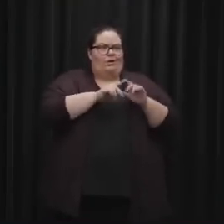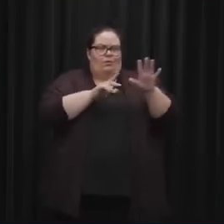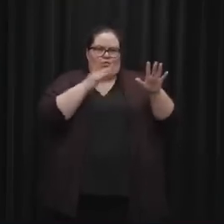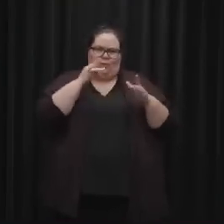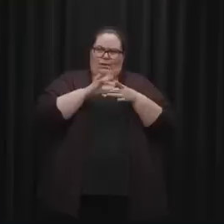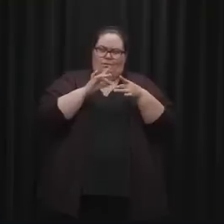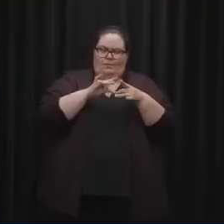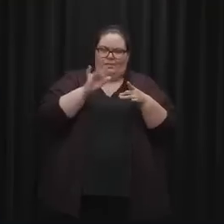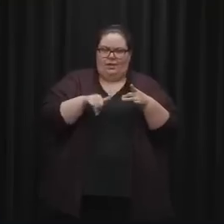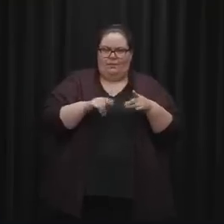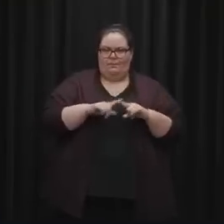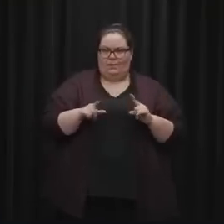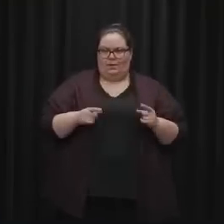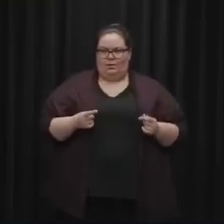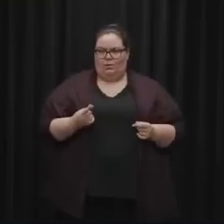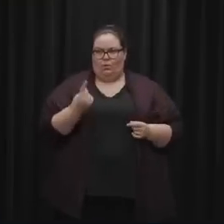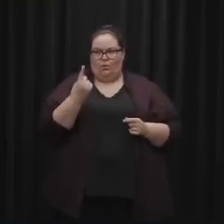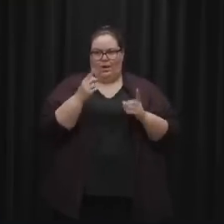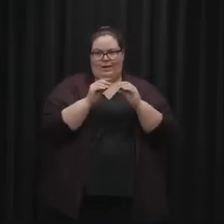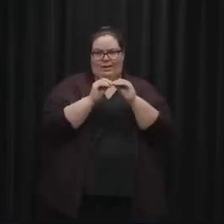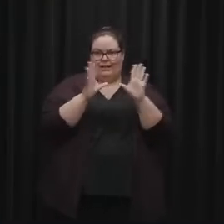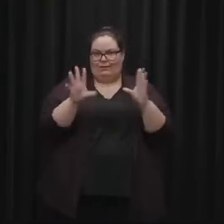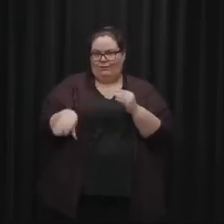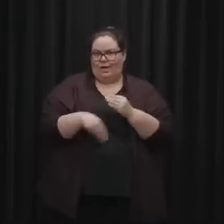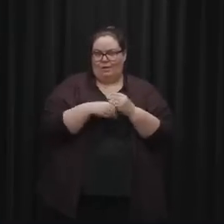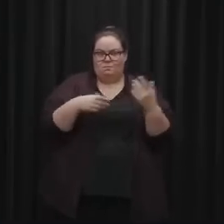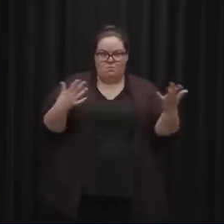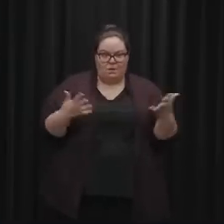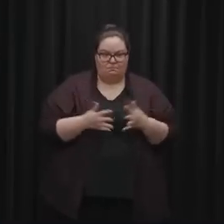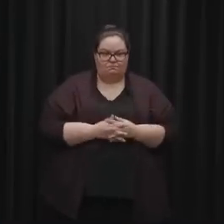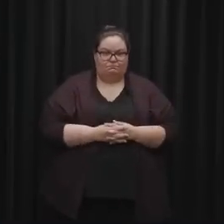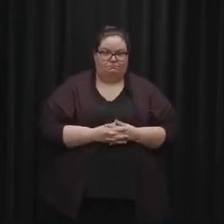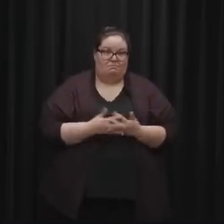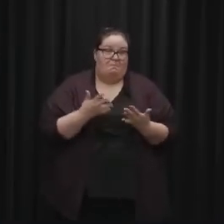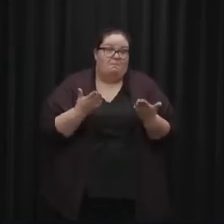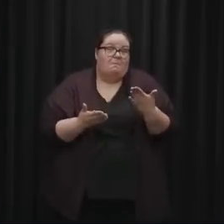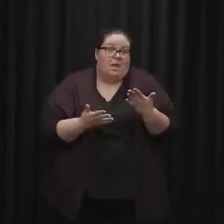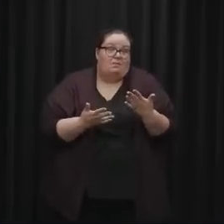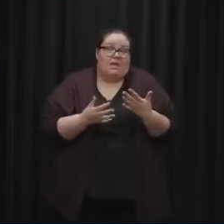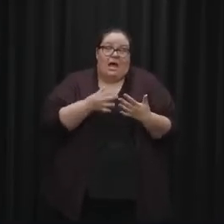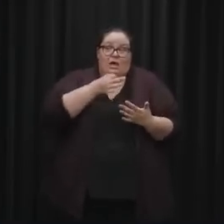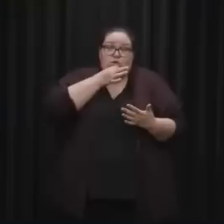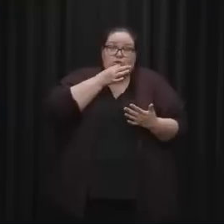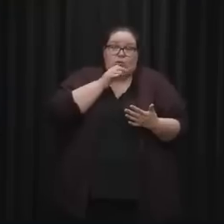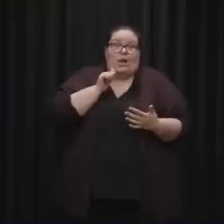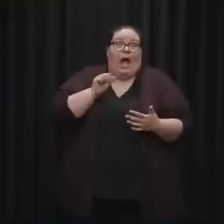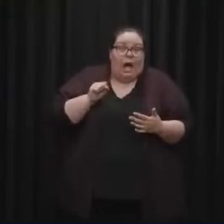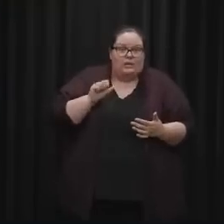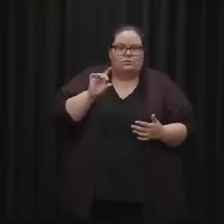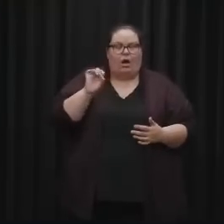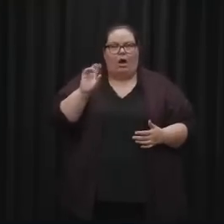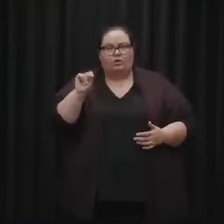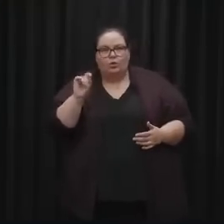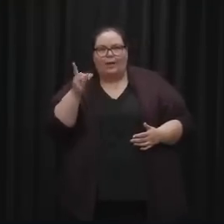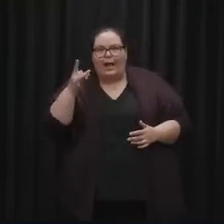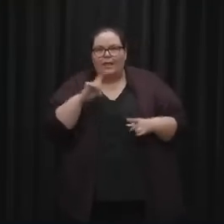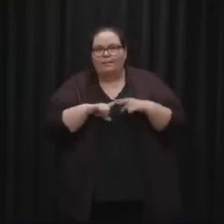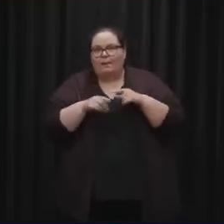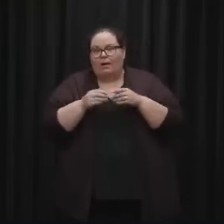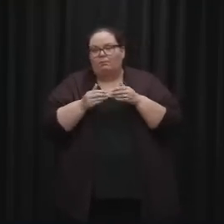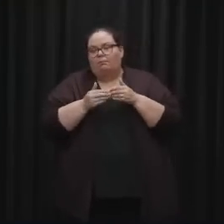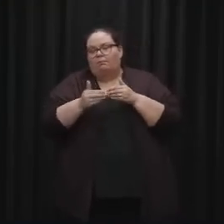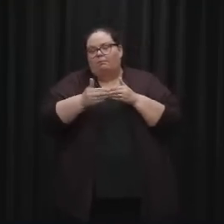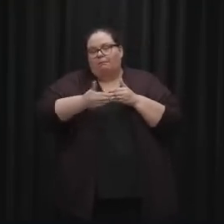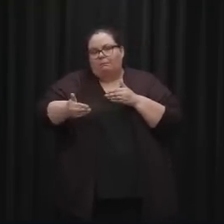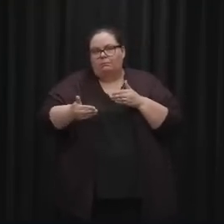So I guess the only clarity here I'll add, it could be as early as October 8th, or it could be delayed a few weeks, but I would suggest